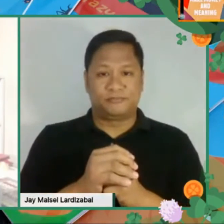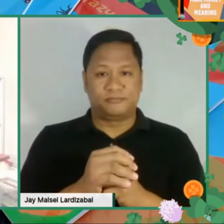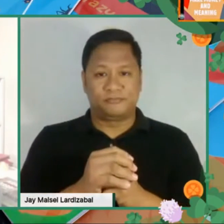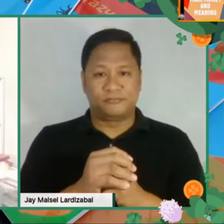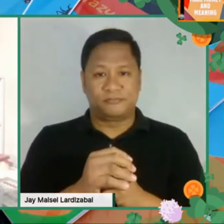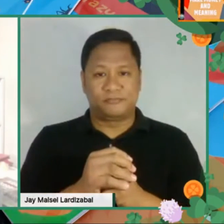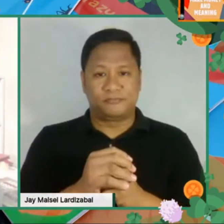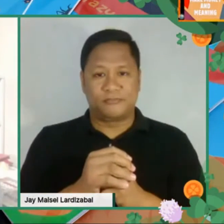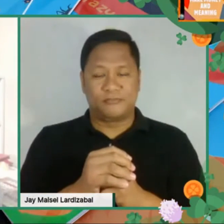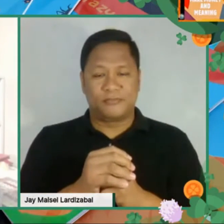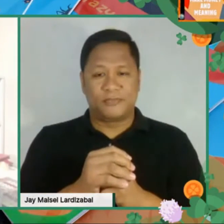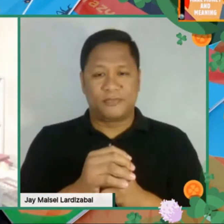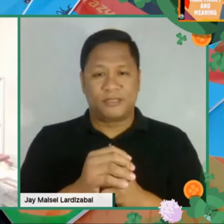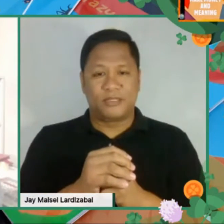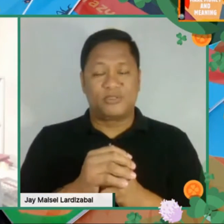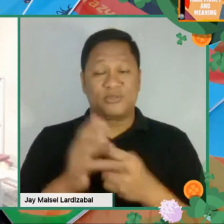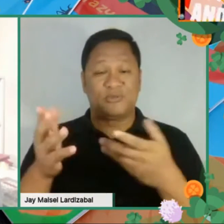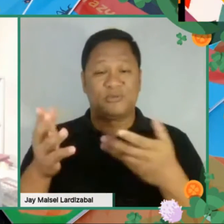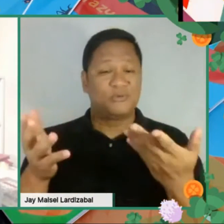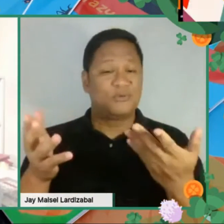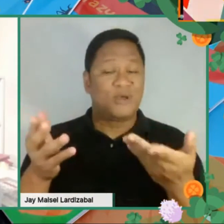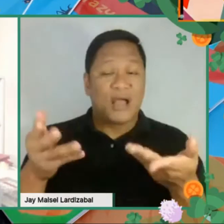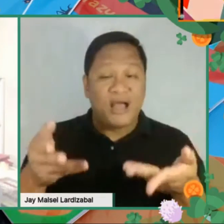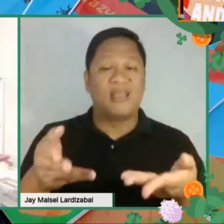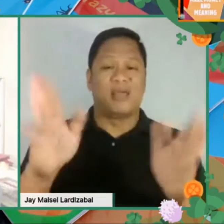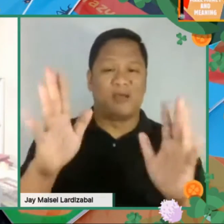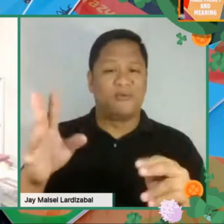make the parents buy the book. Yeah.